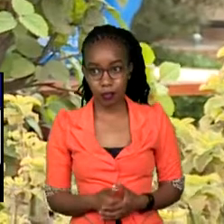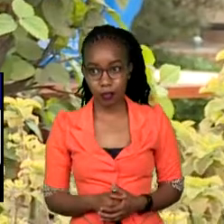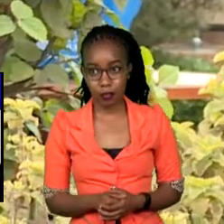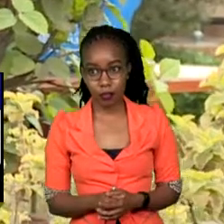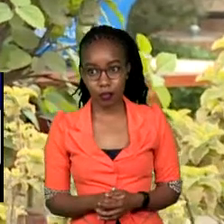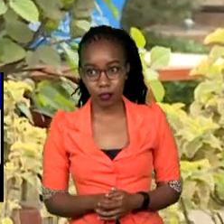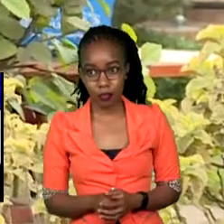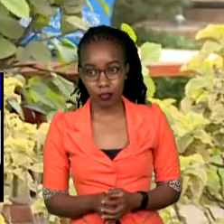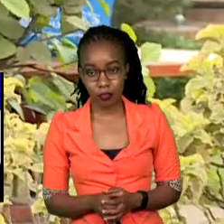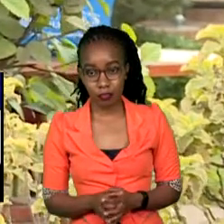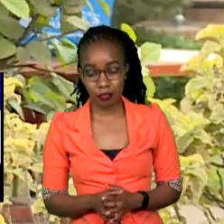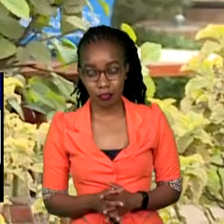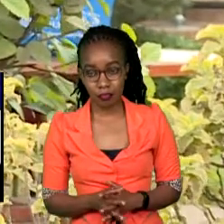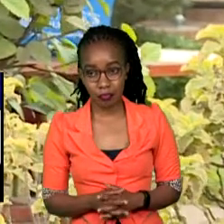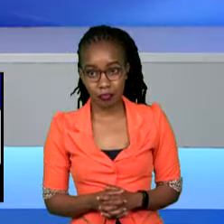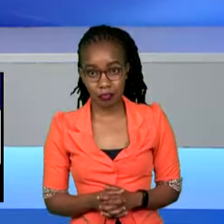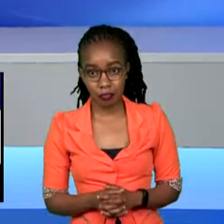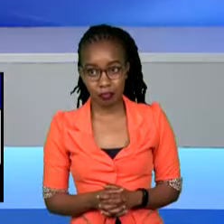Brian Mwenda.